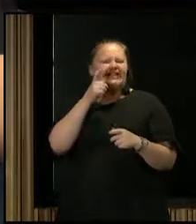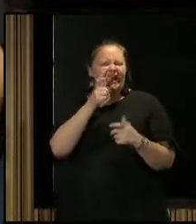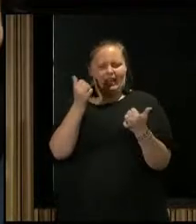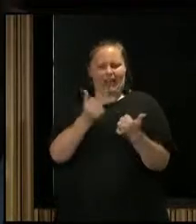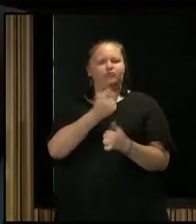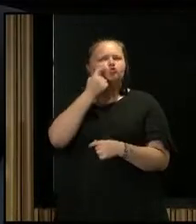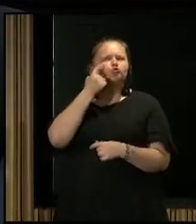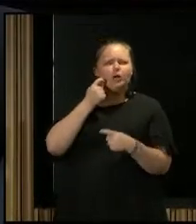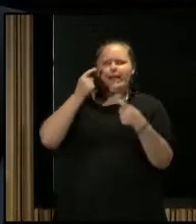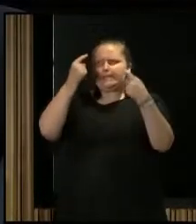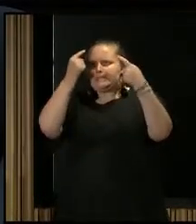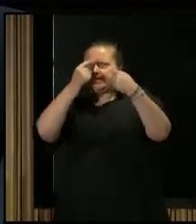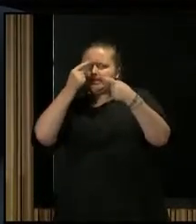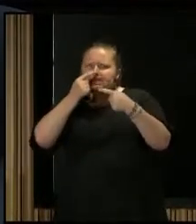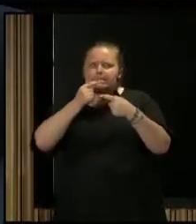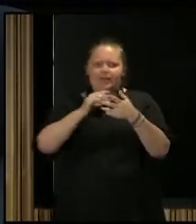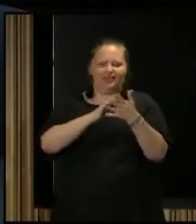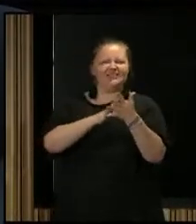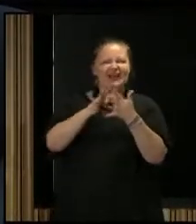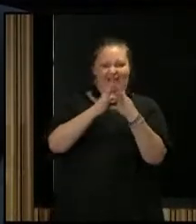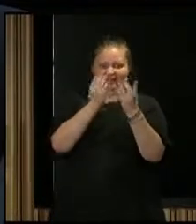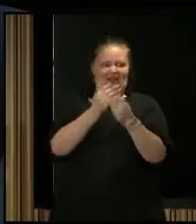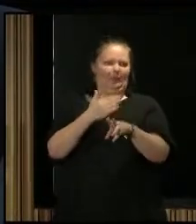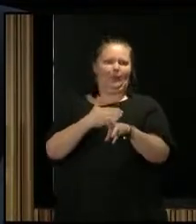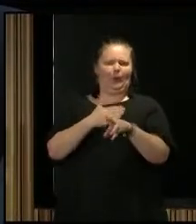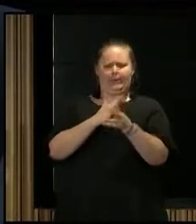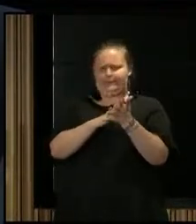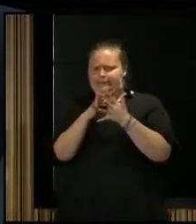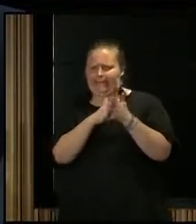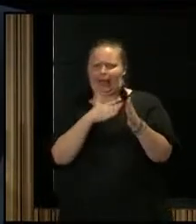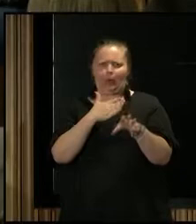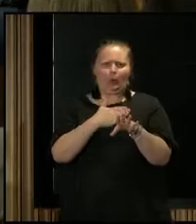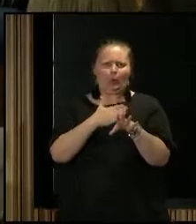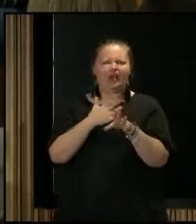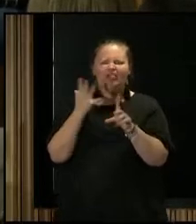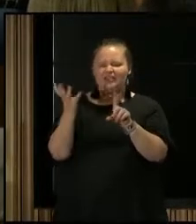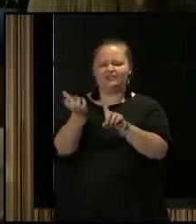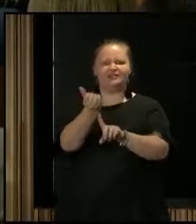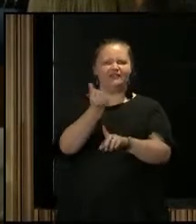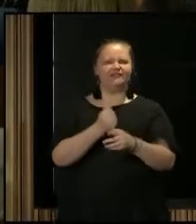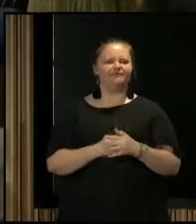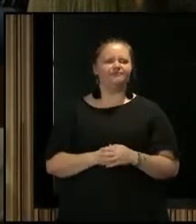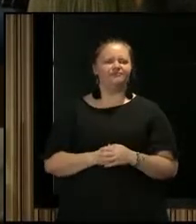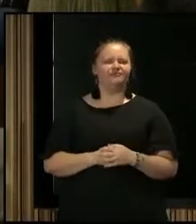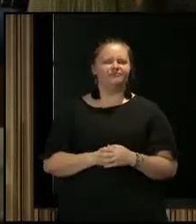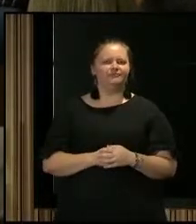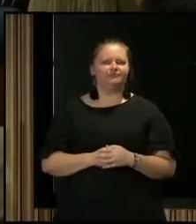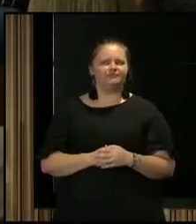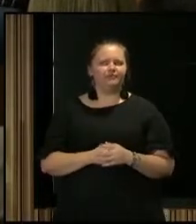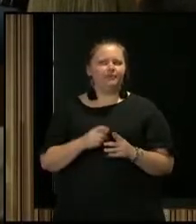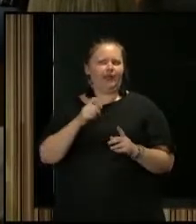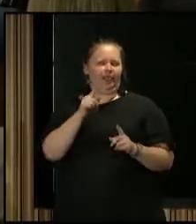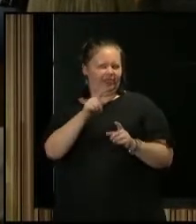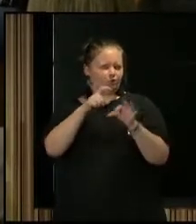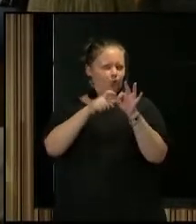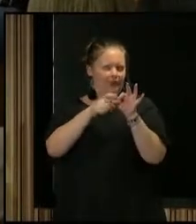how everything at pub choir works. We're like, how would this work? And let's get there. Yeah. And I think I'm not going to ask this question quite as it